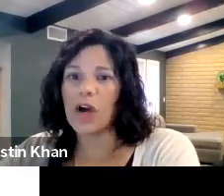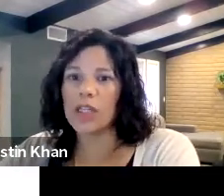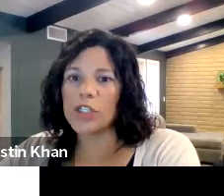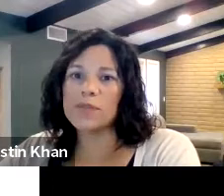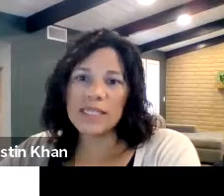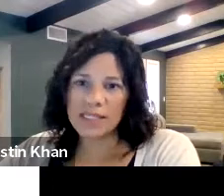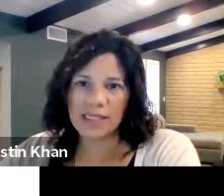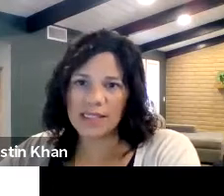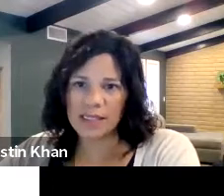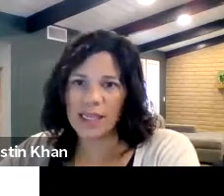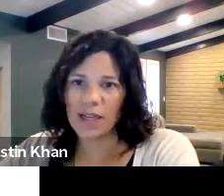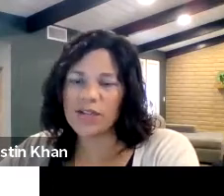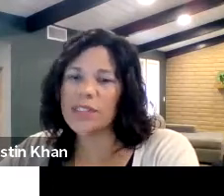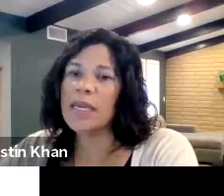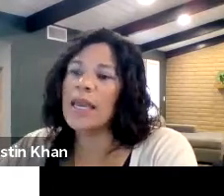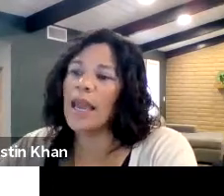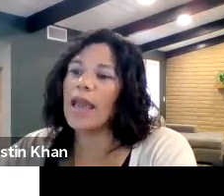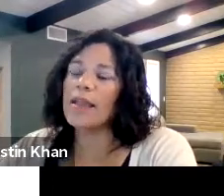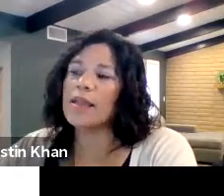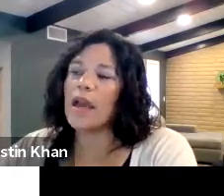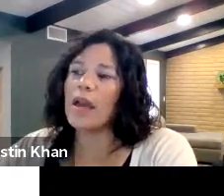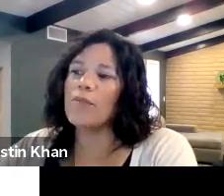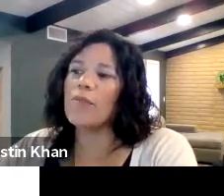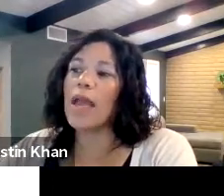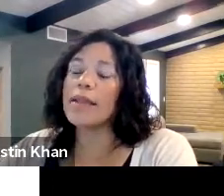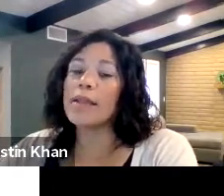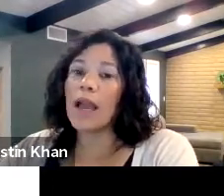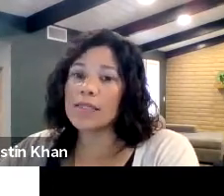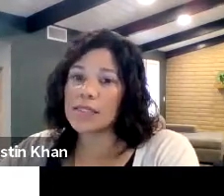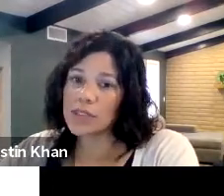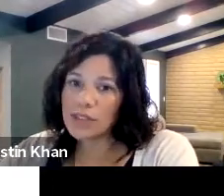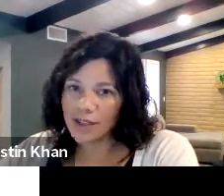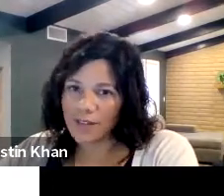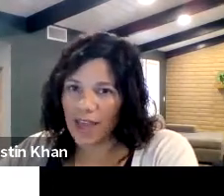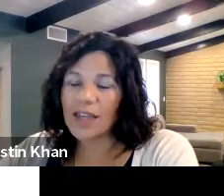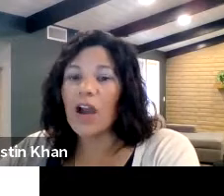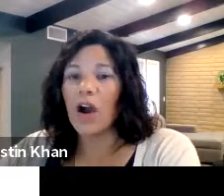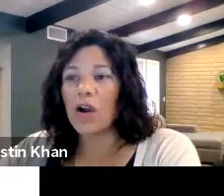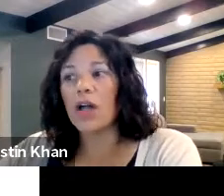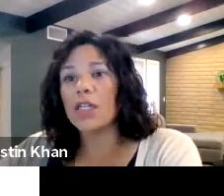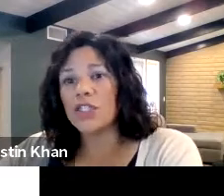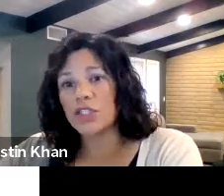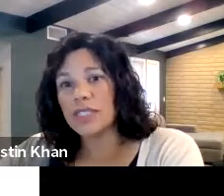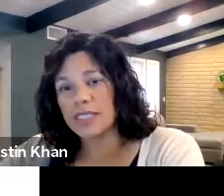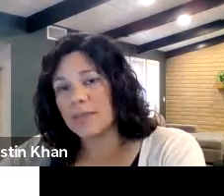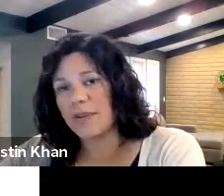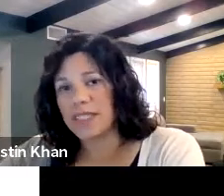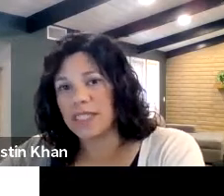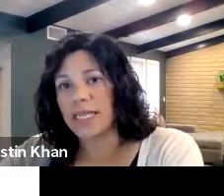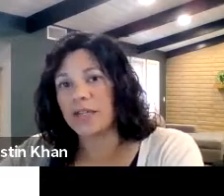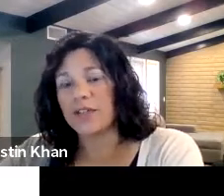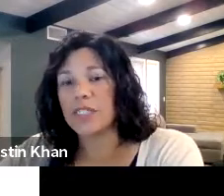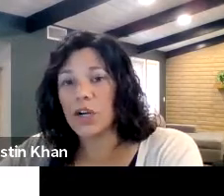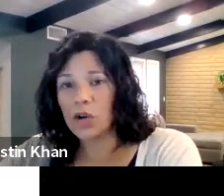see that the college speaks to these indicators. And as a result of that, our college uses some of